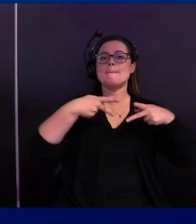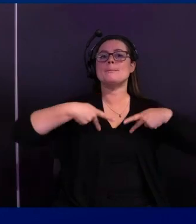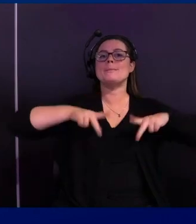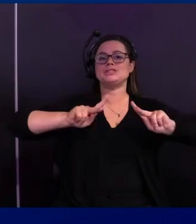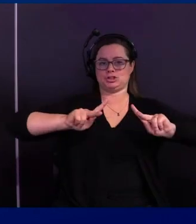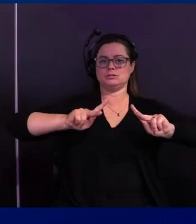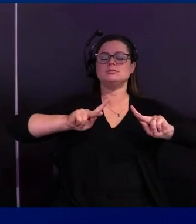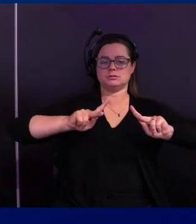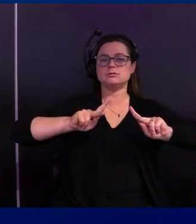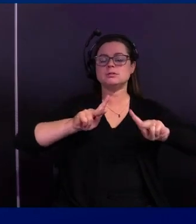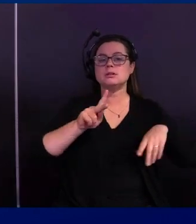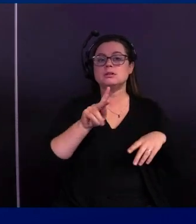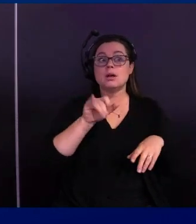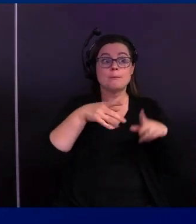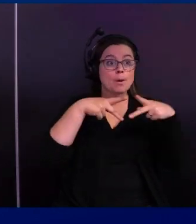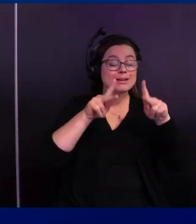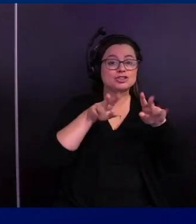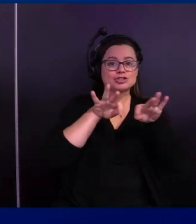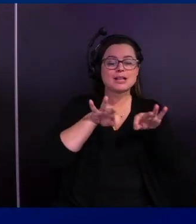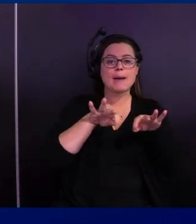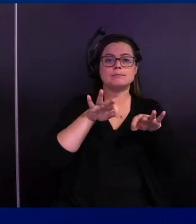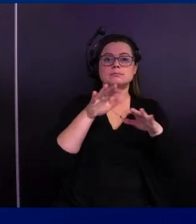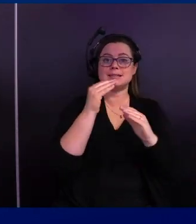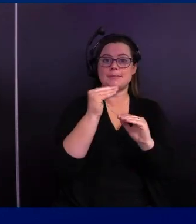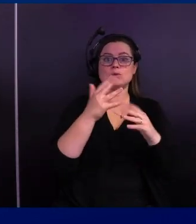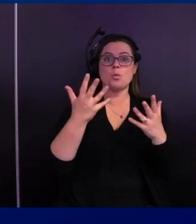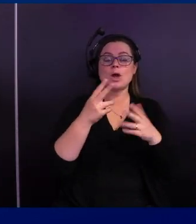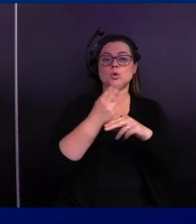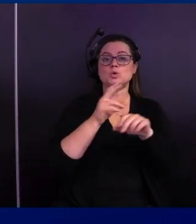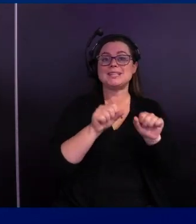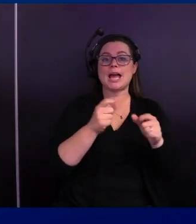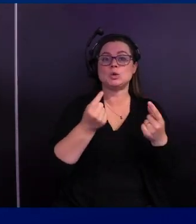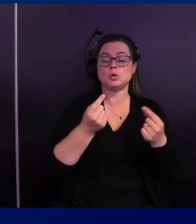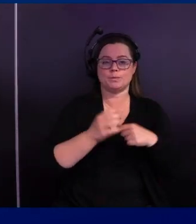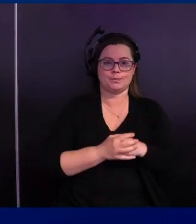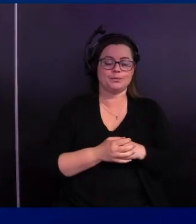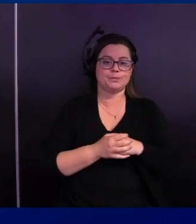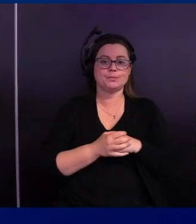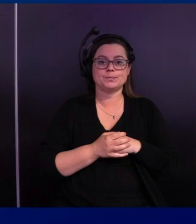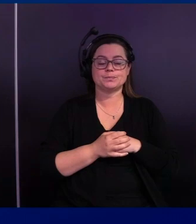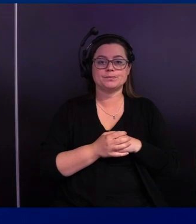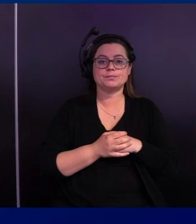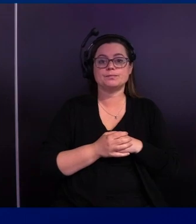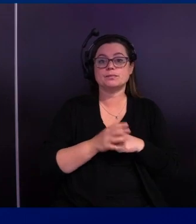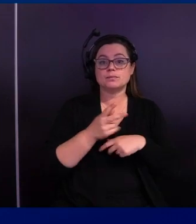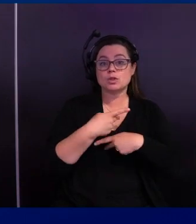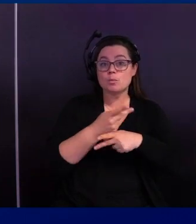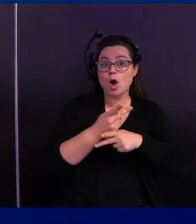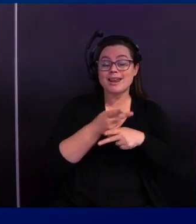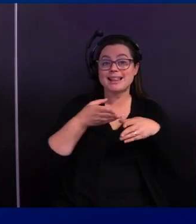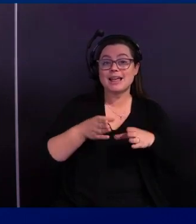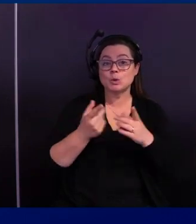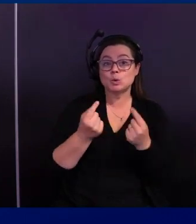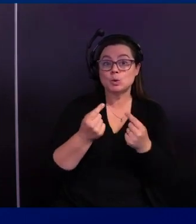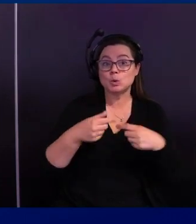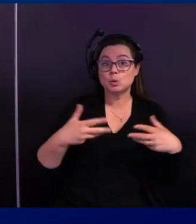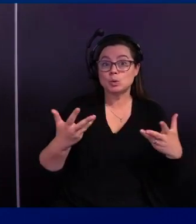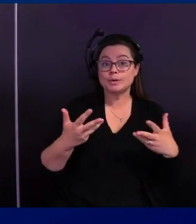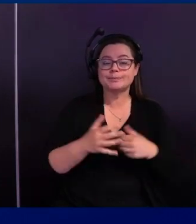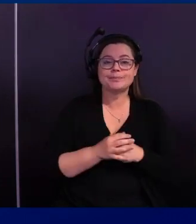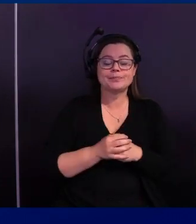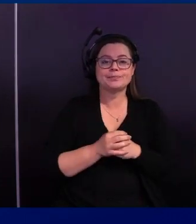permissions that describe what users are allowed to do. So what the product lets you do